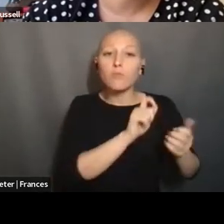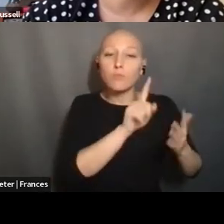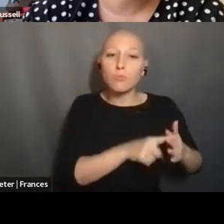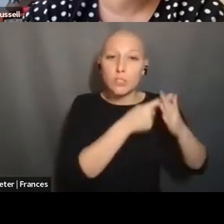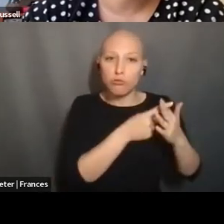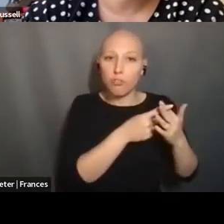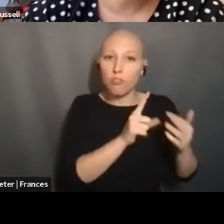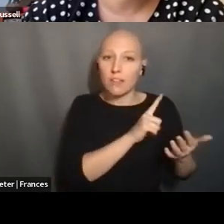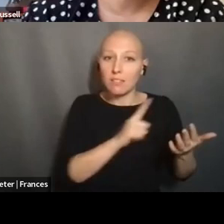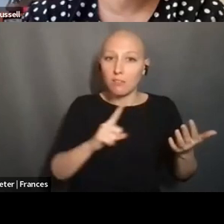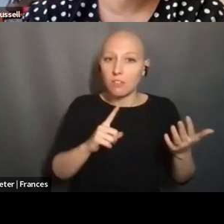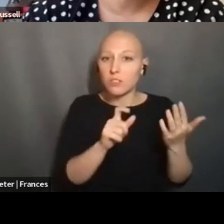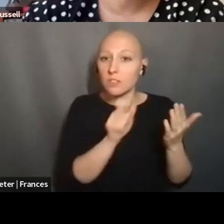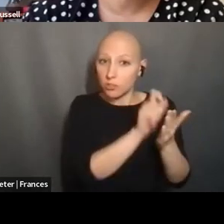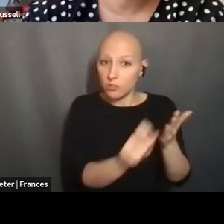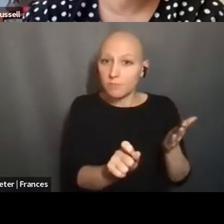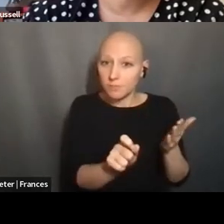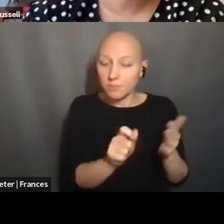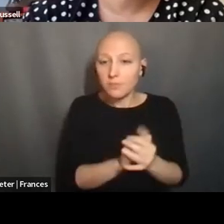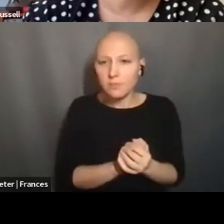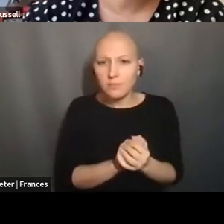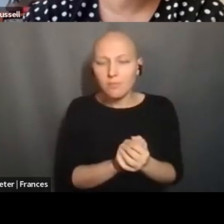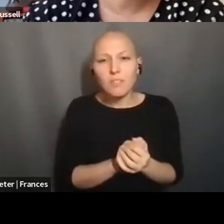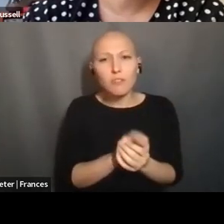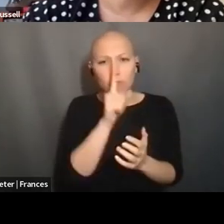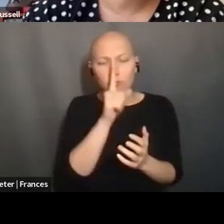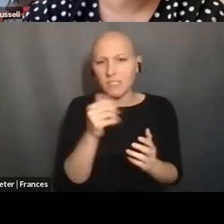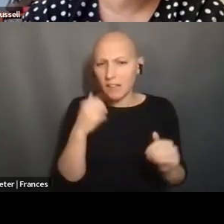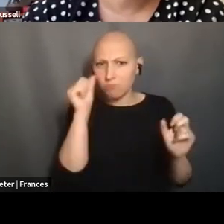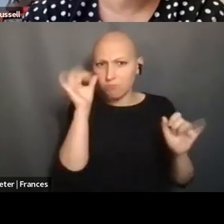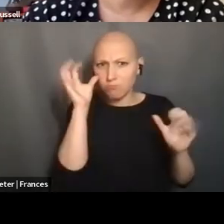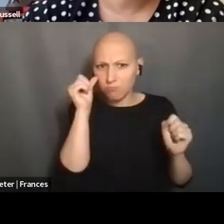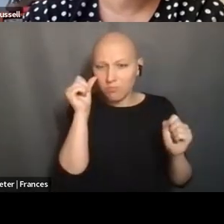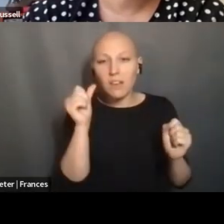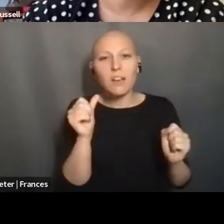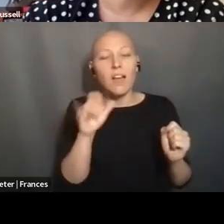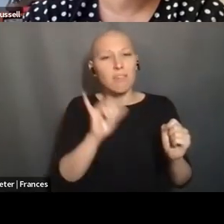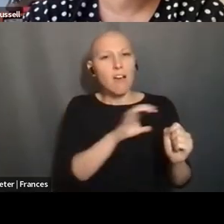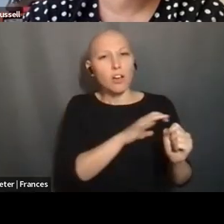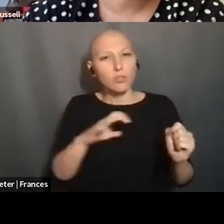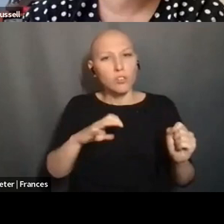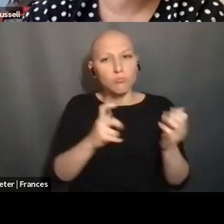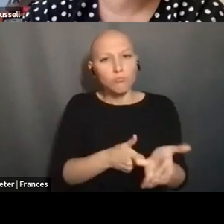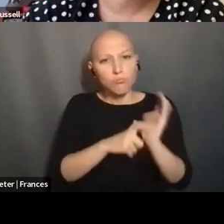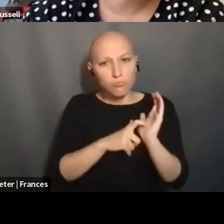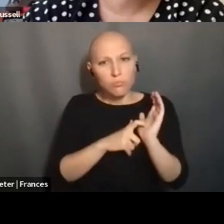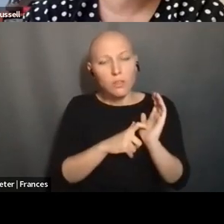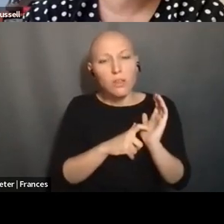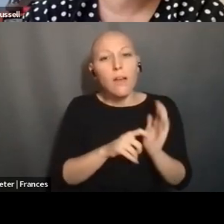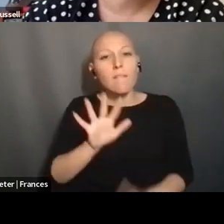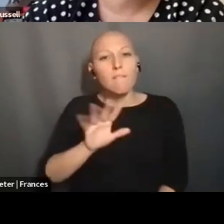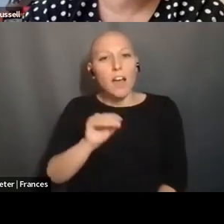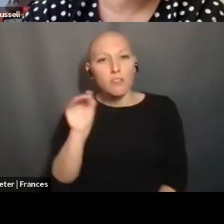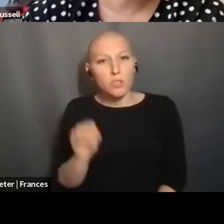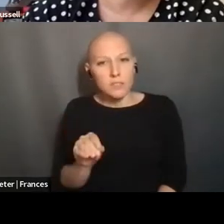has something that's somewhat extraordinary, which is a congressional mandate to receive 5% of every dollar